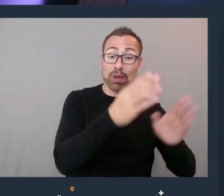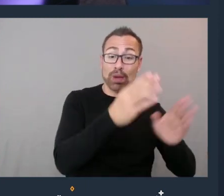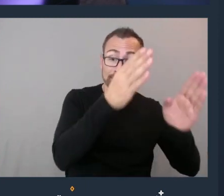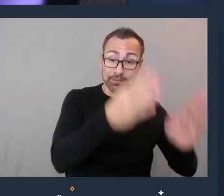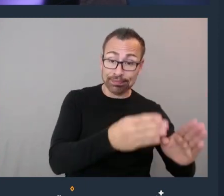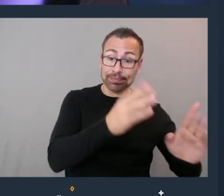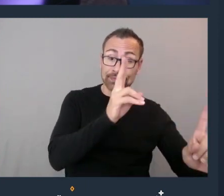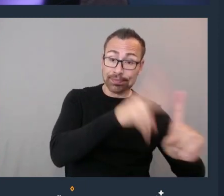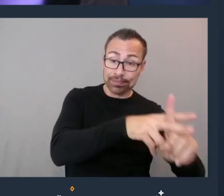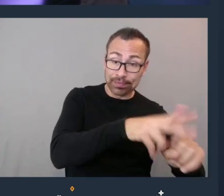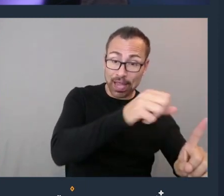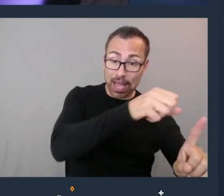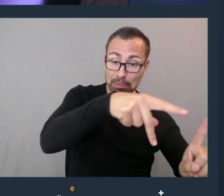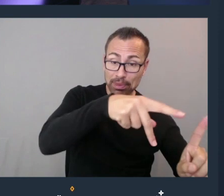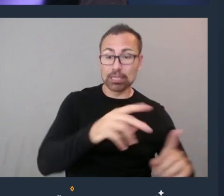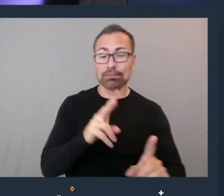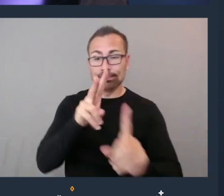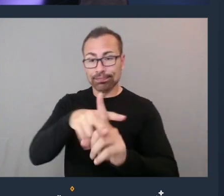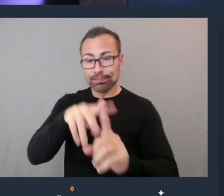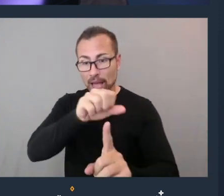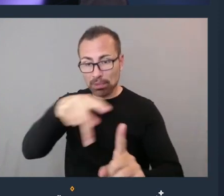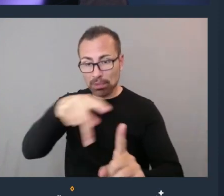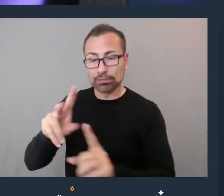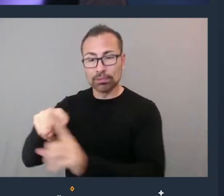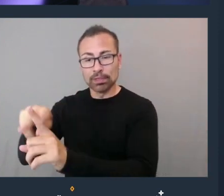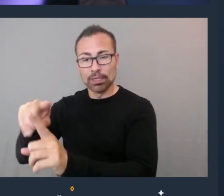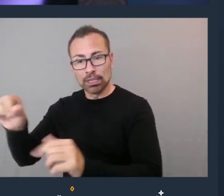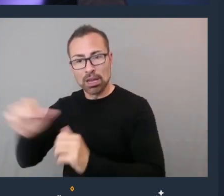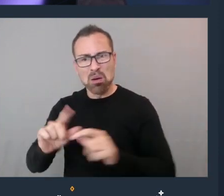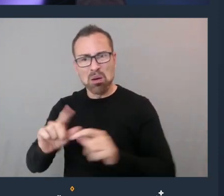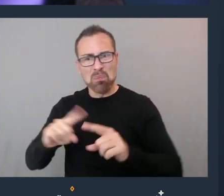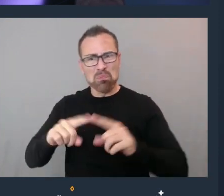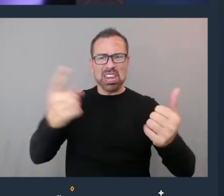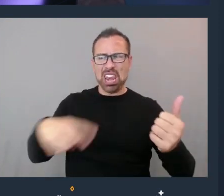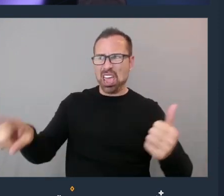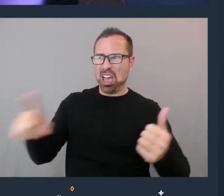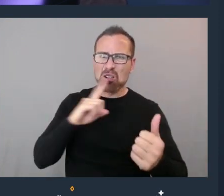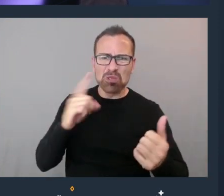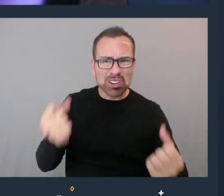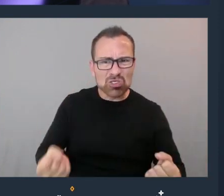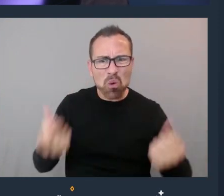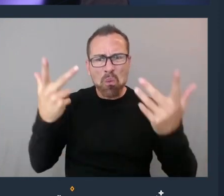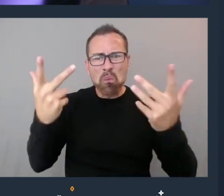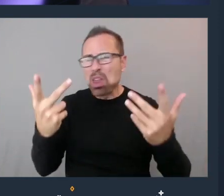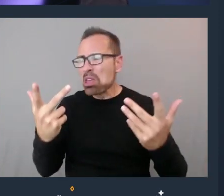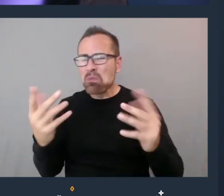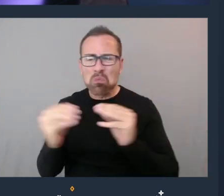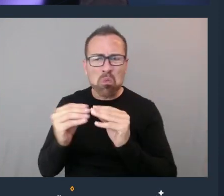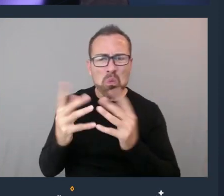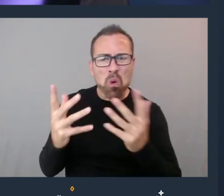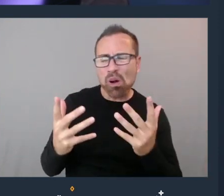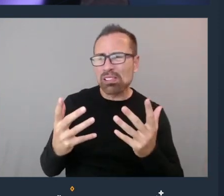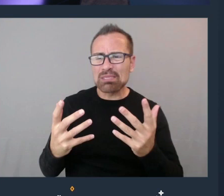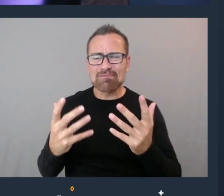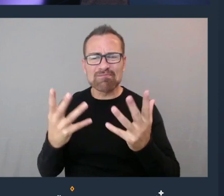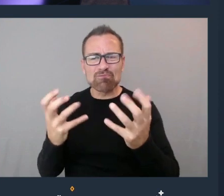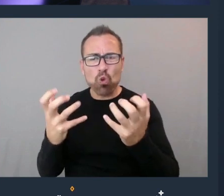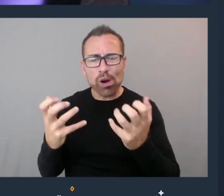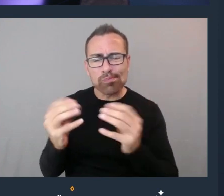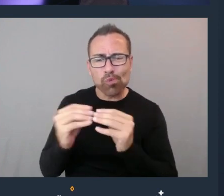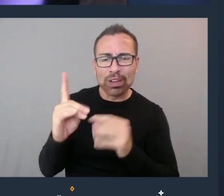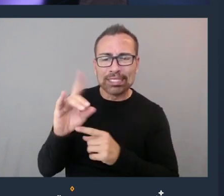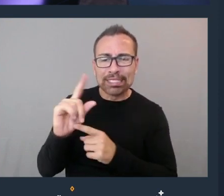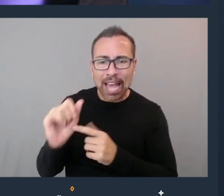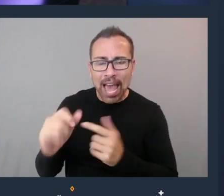that are hungry for data and so much more data being collected to power those applications, it's no longer practical to be moving data around